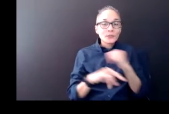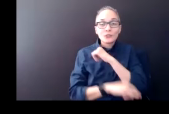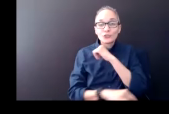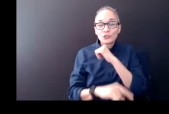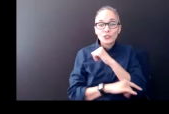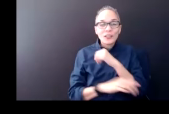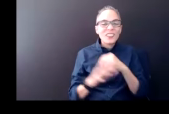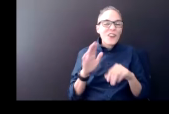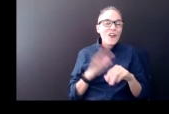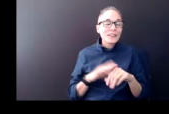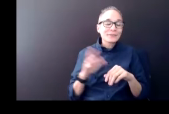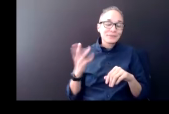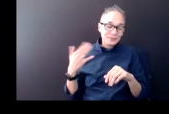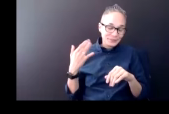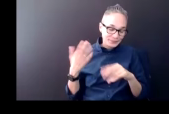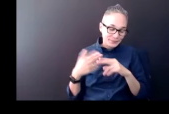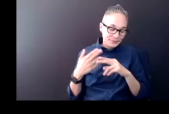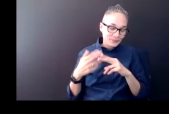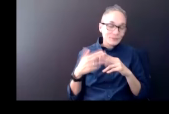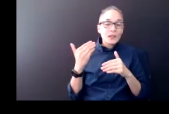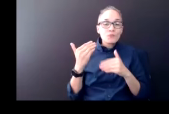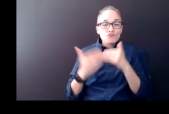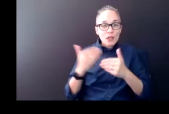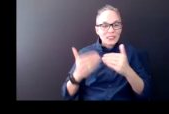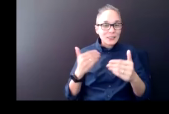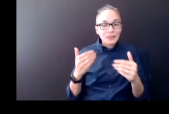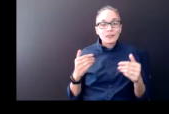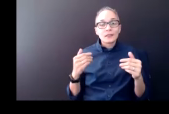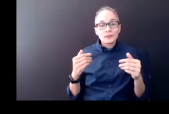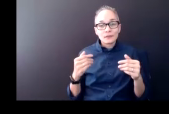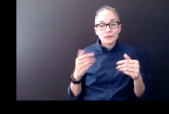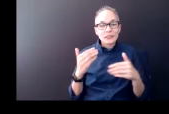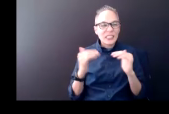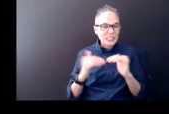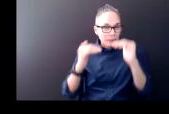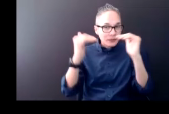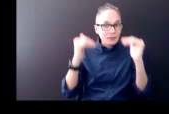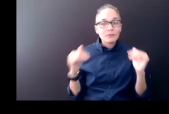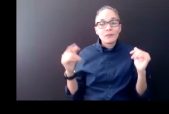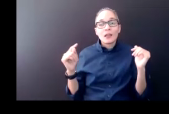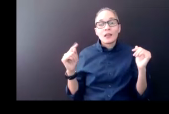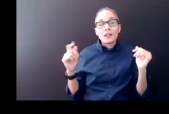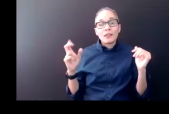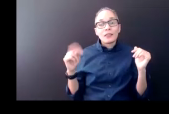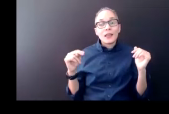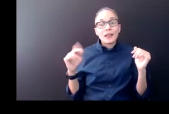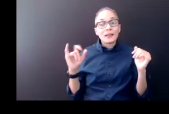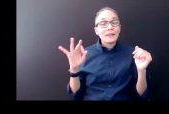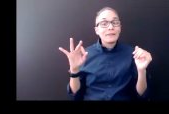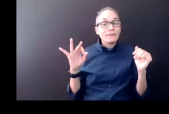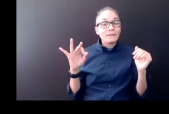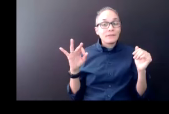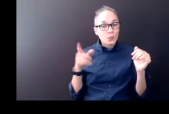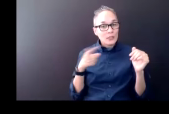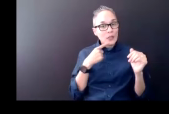of those Process processes? steps. Yeah, Yeah, process process steps. steps. So like if we're having them generate